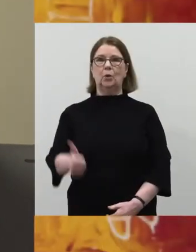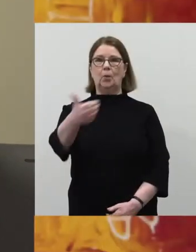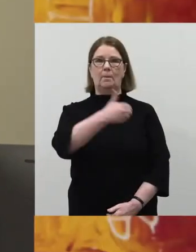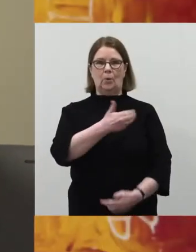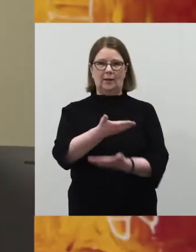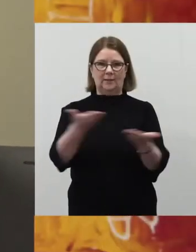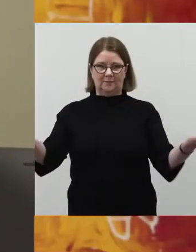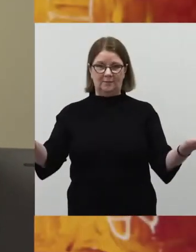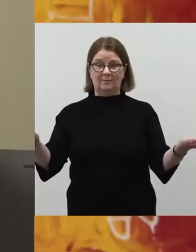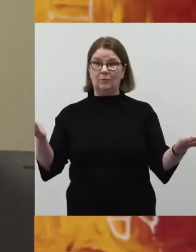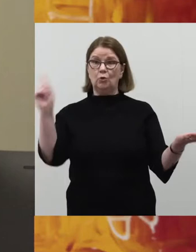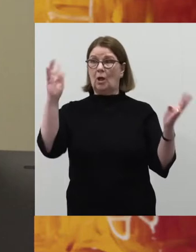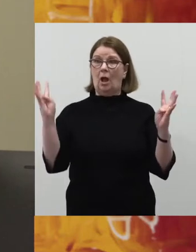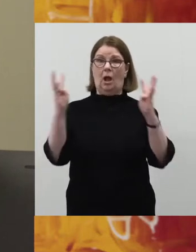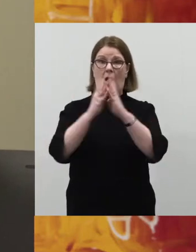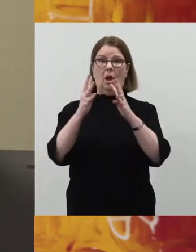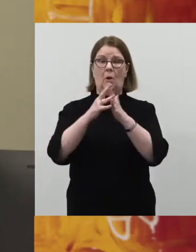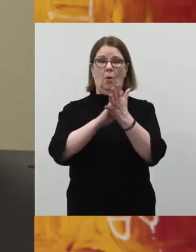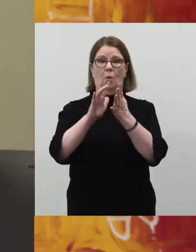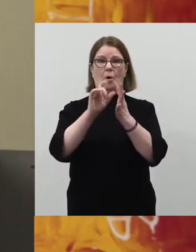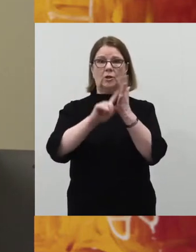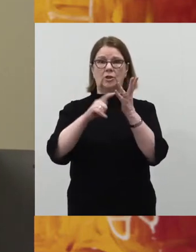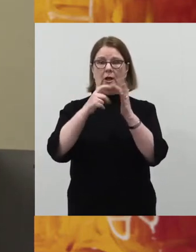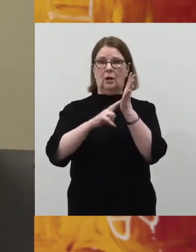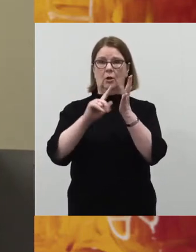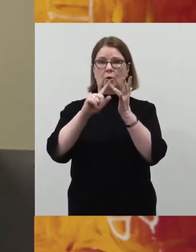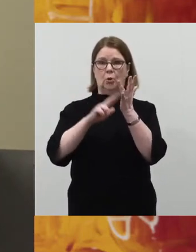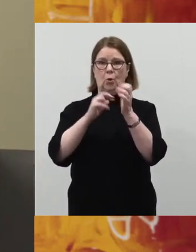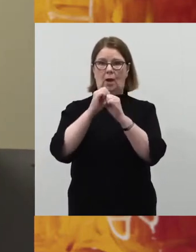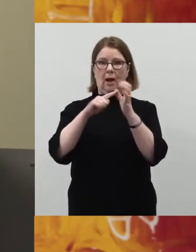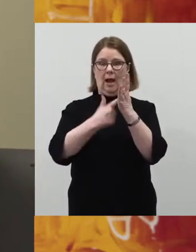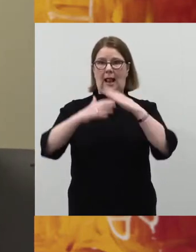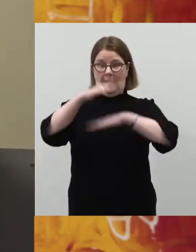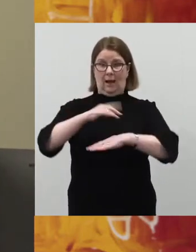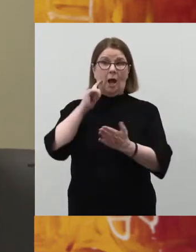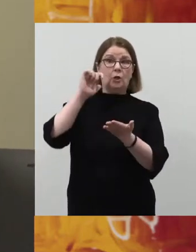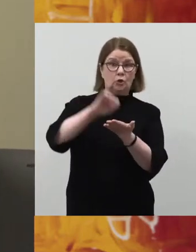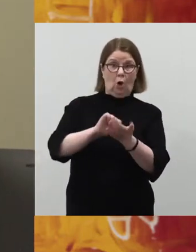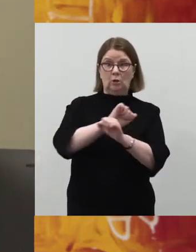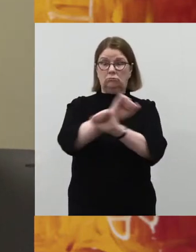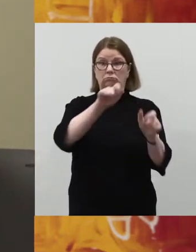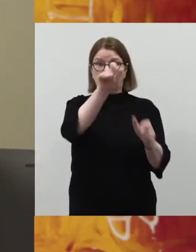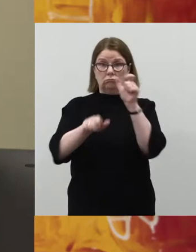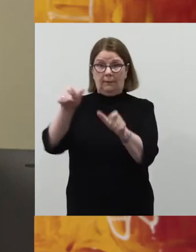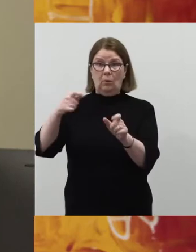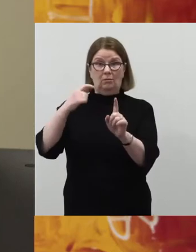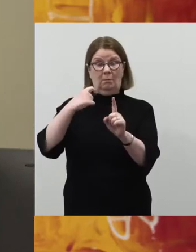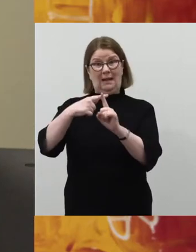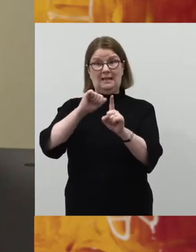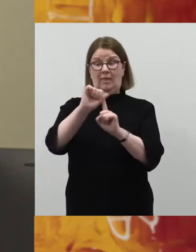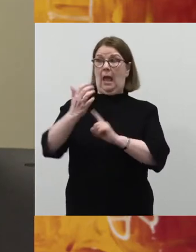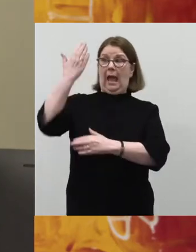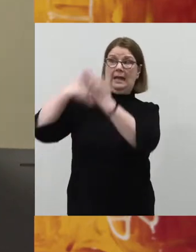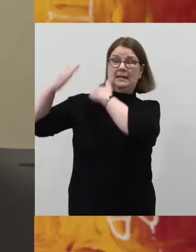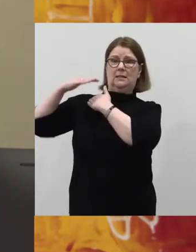We meet today on Whadjuk Noongar land, and I acknowledge also the Whadjuk Noongar people and their ancestors as